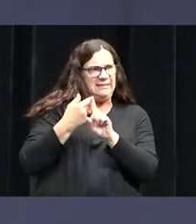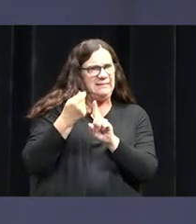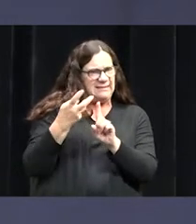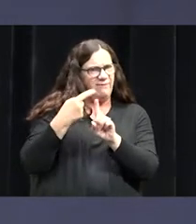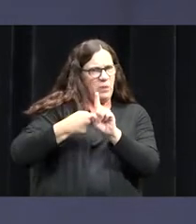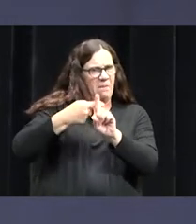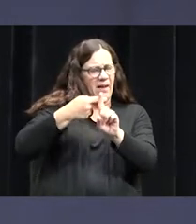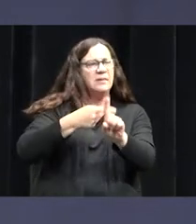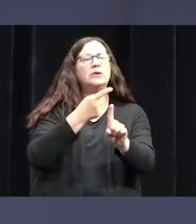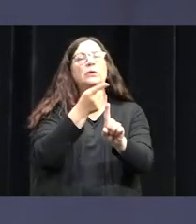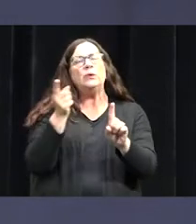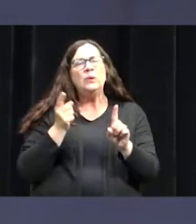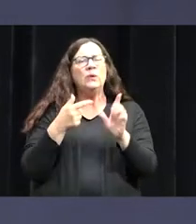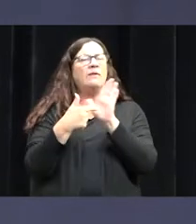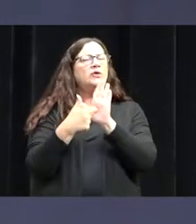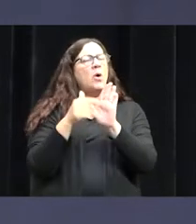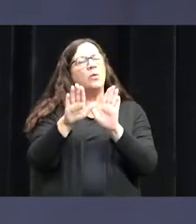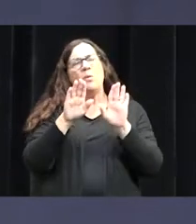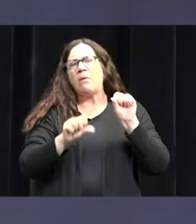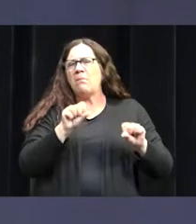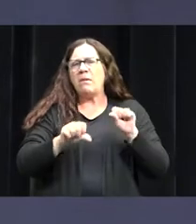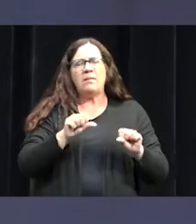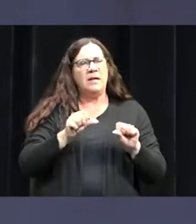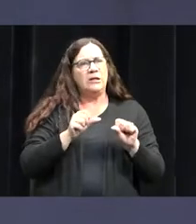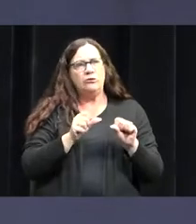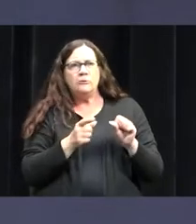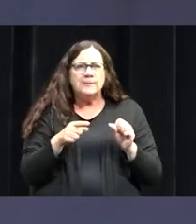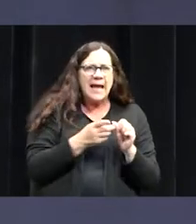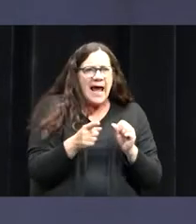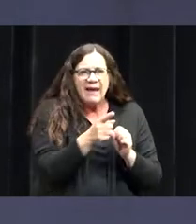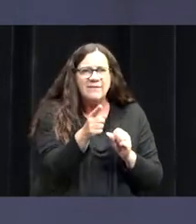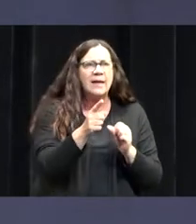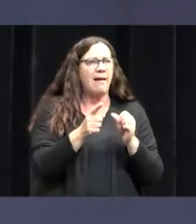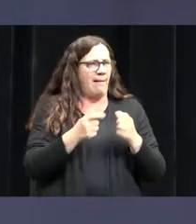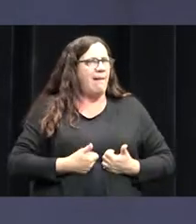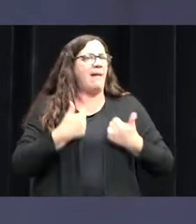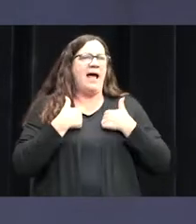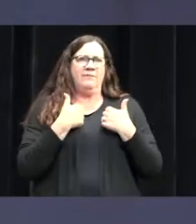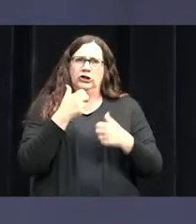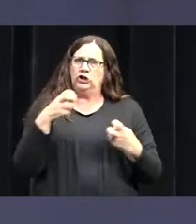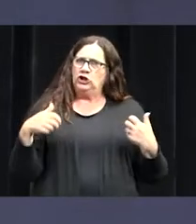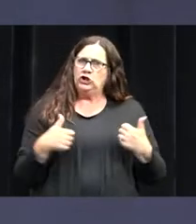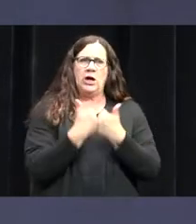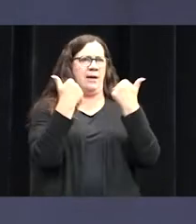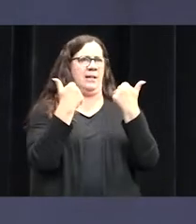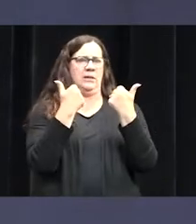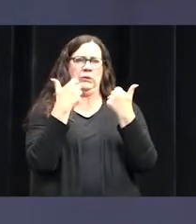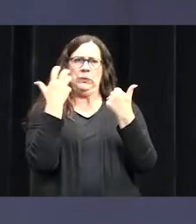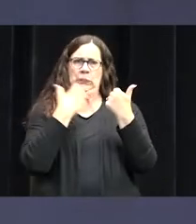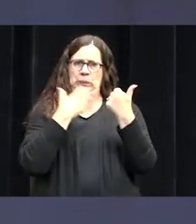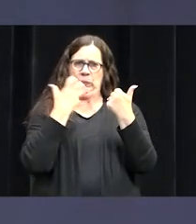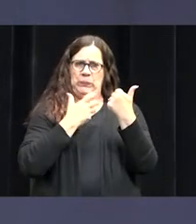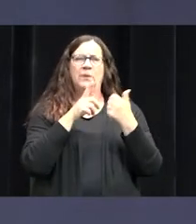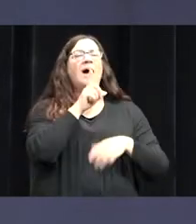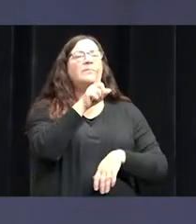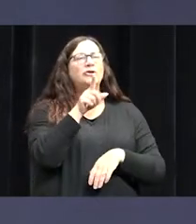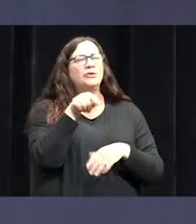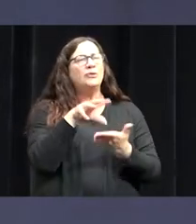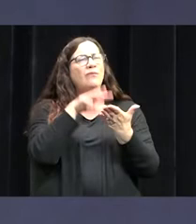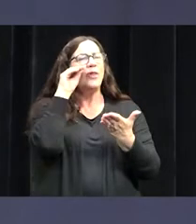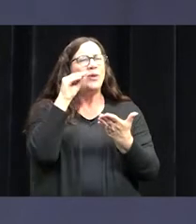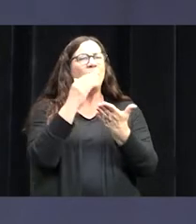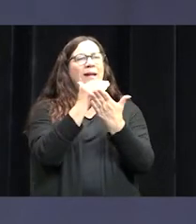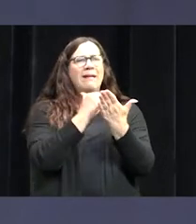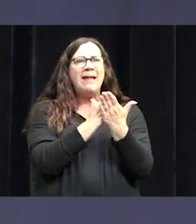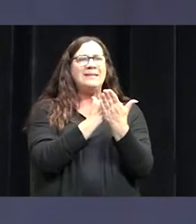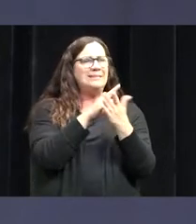navigate through some of life's most difficult challenges i am sure you've learned lessons while making